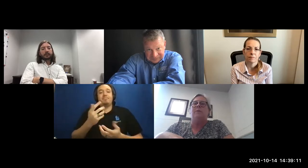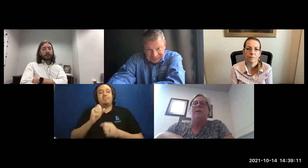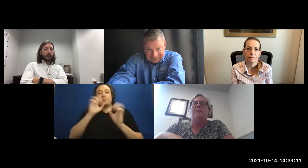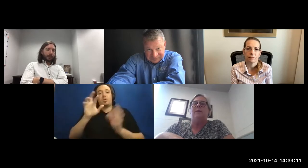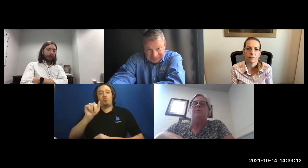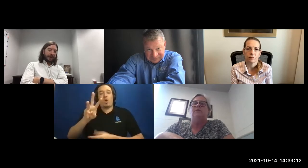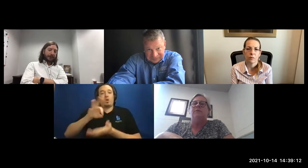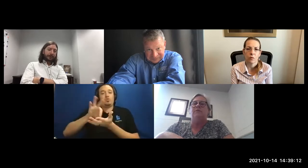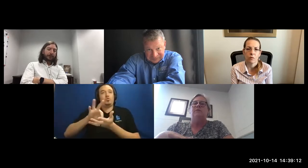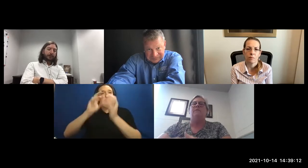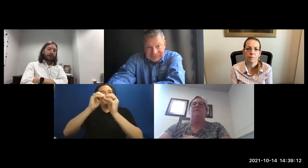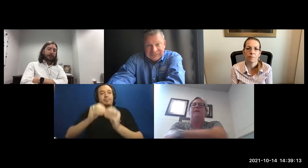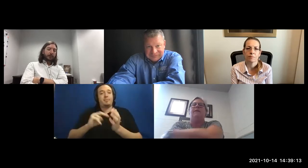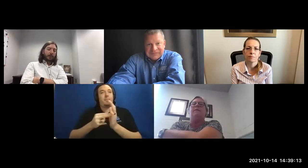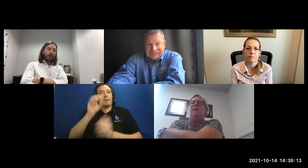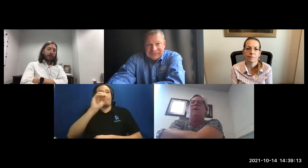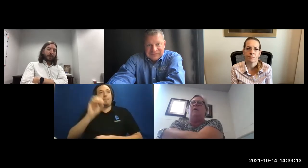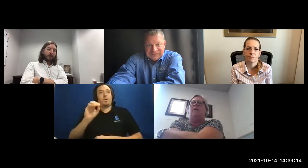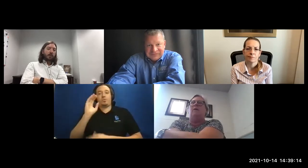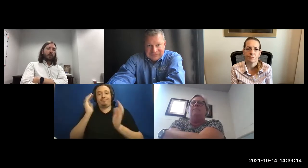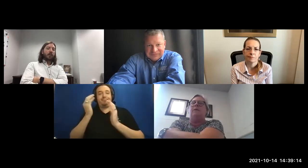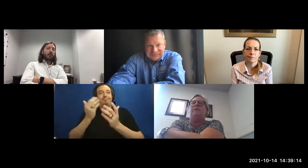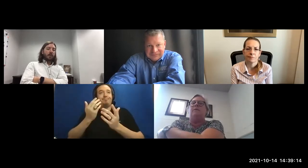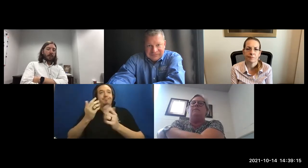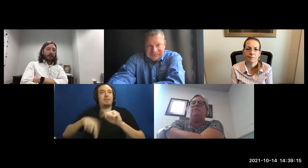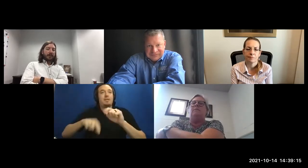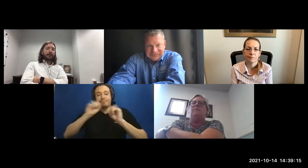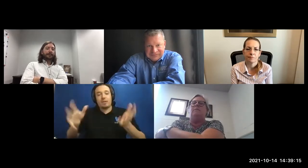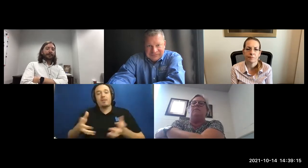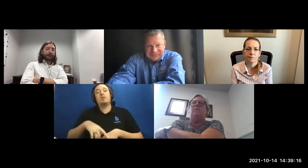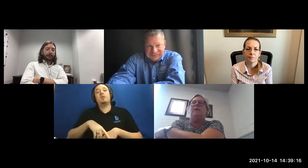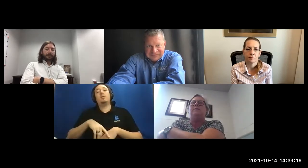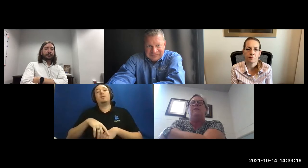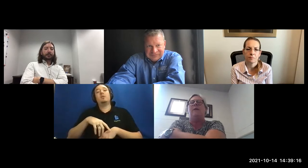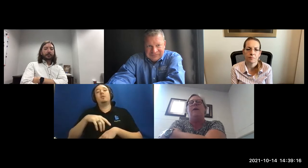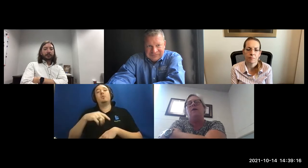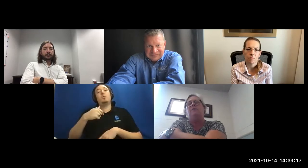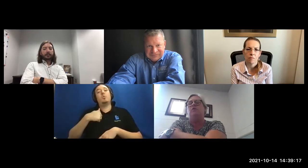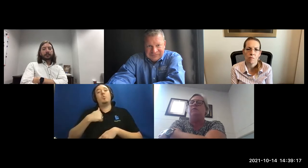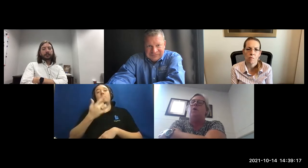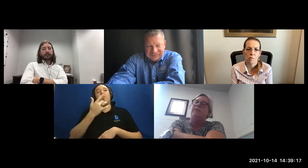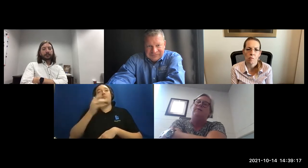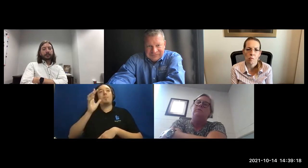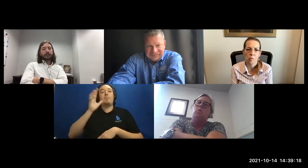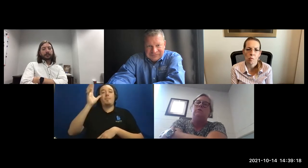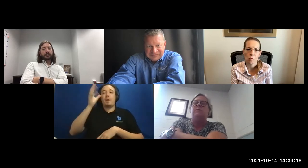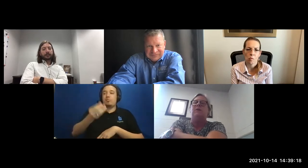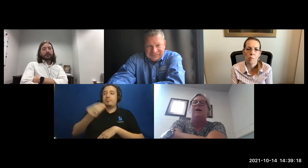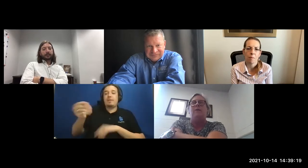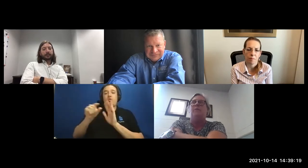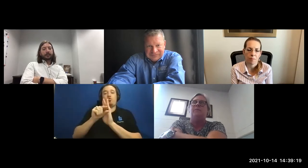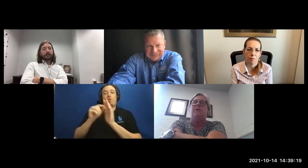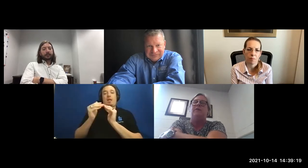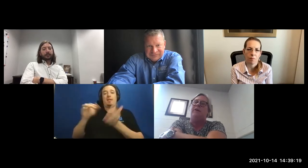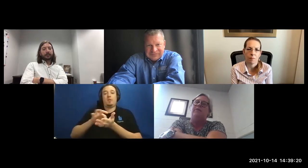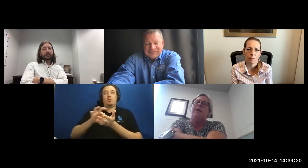so we can't get percentages off of that. And then we like to give parents grade level scores, which I